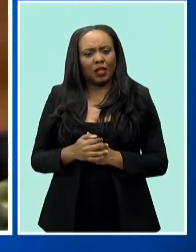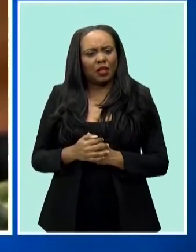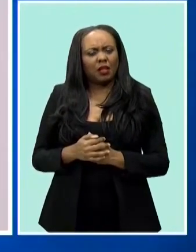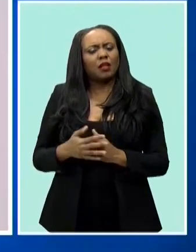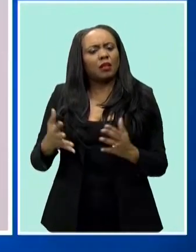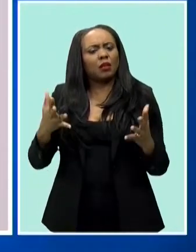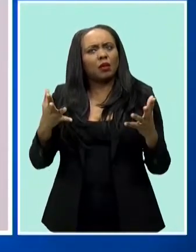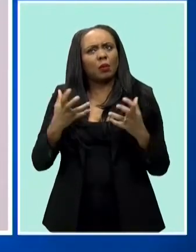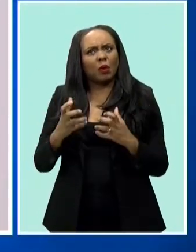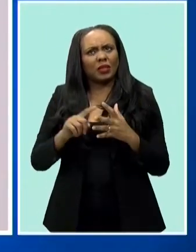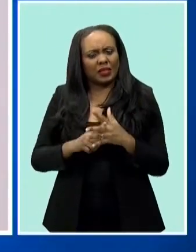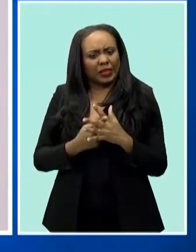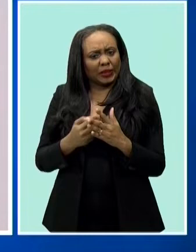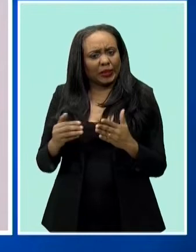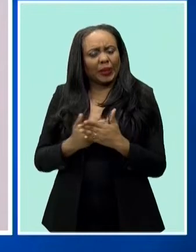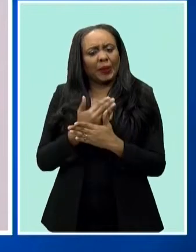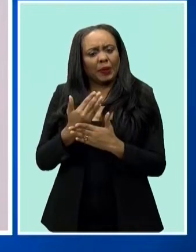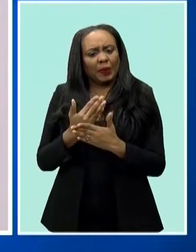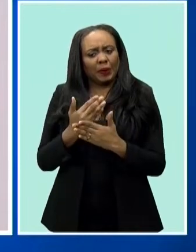government.